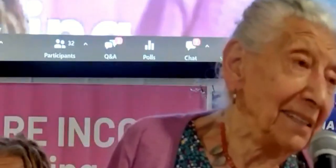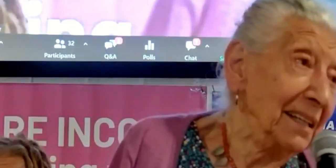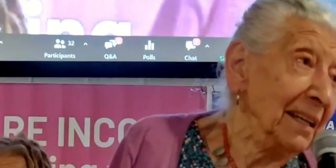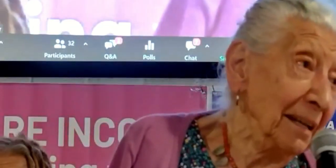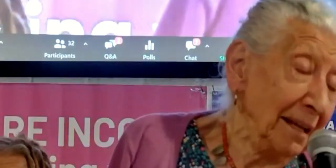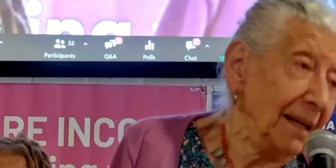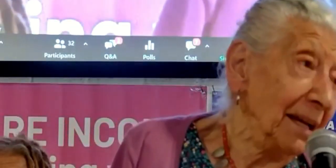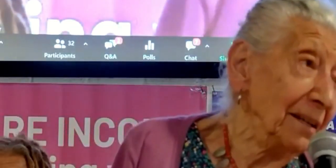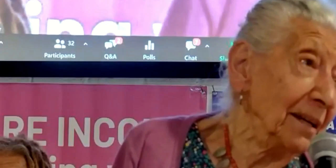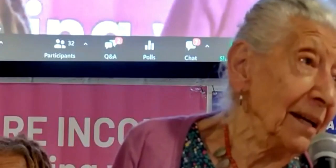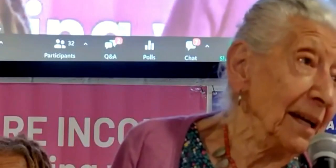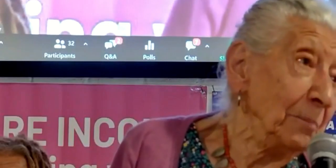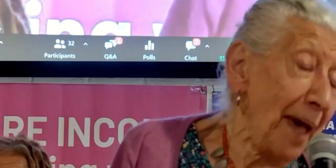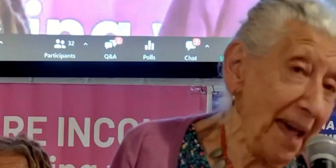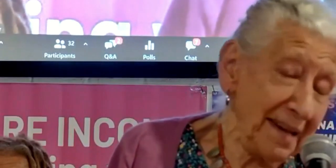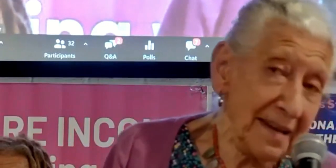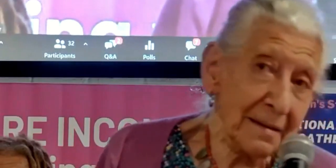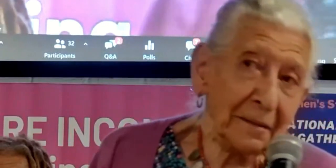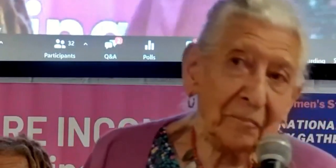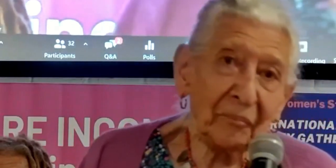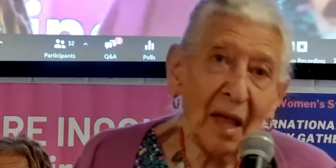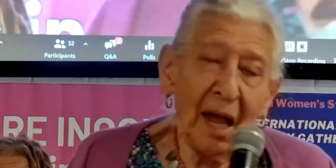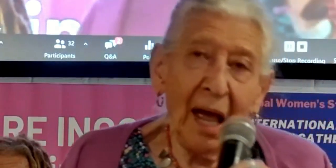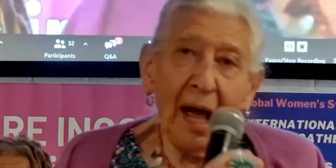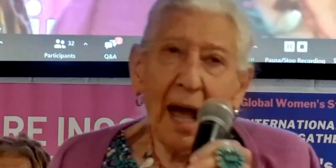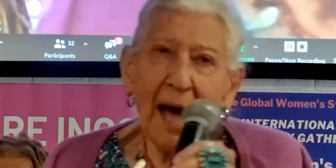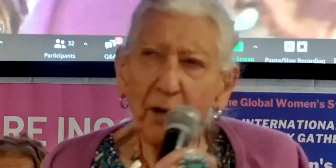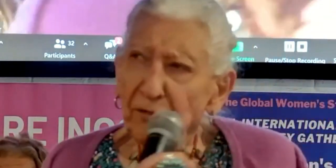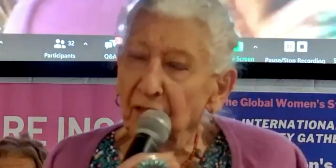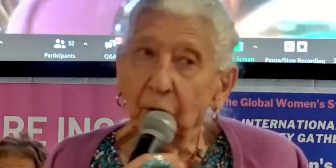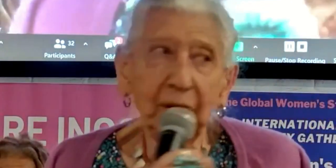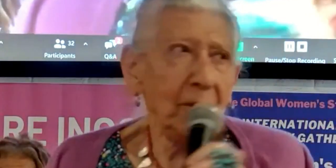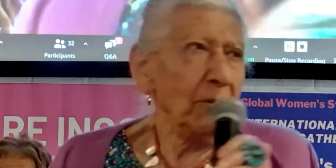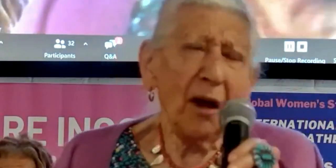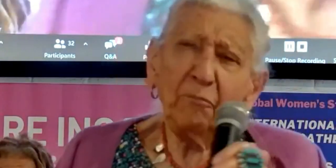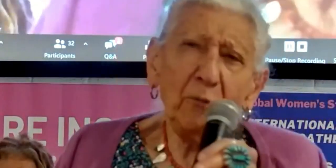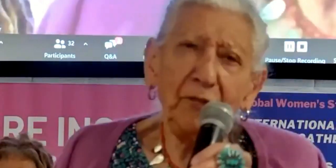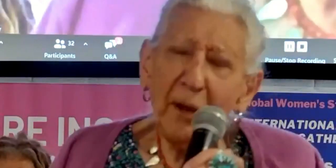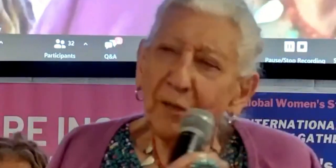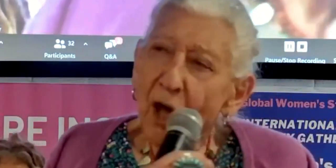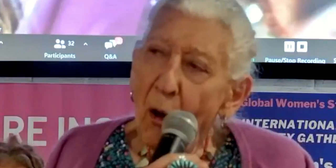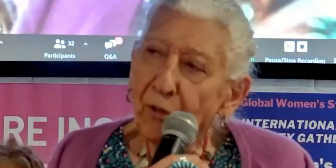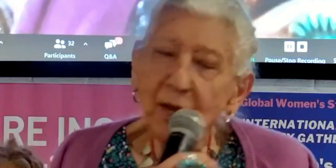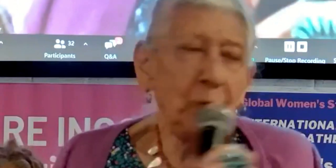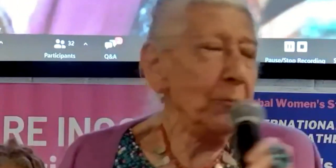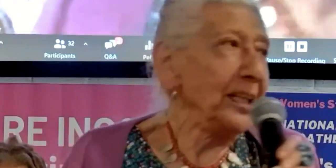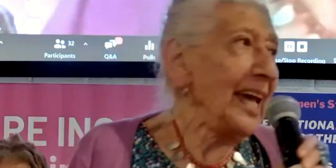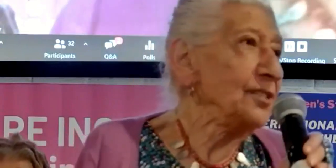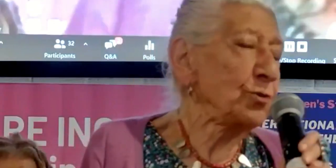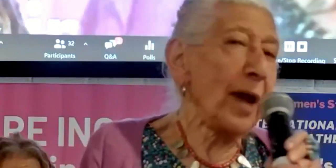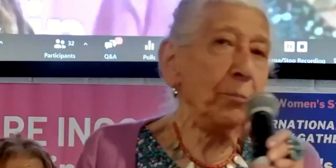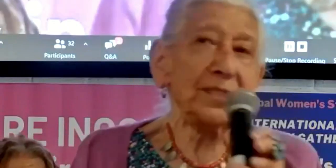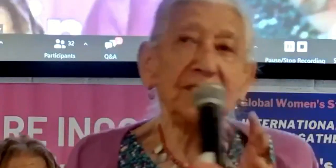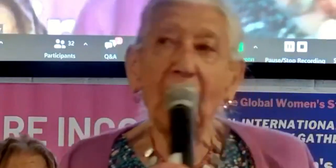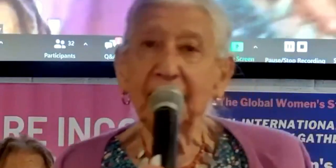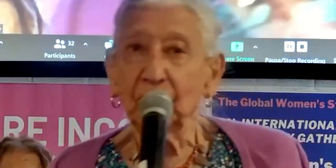didn't get in pay. I don't think there was a whole thing, Women